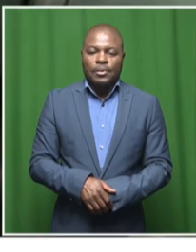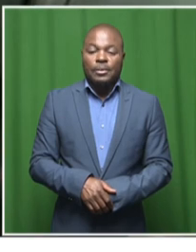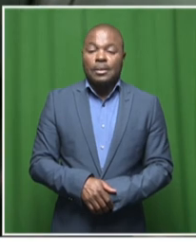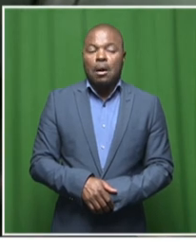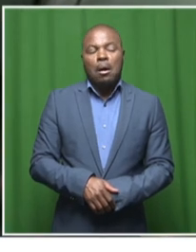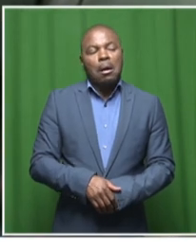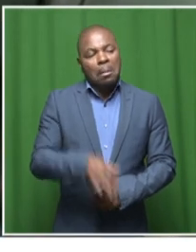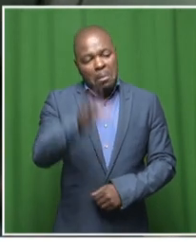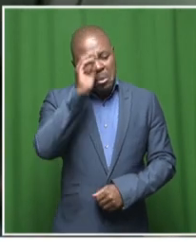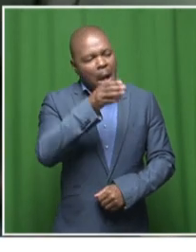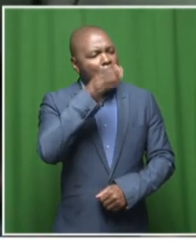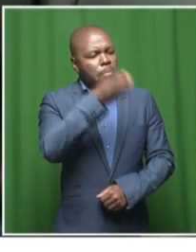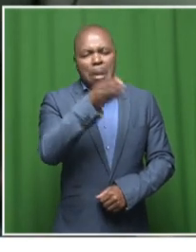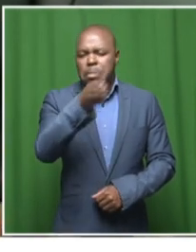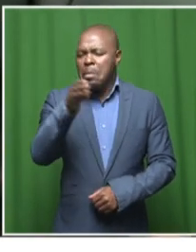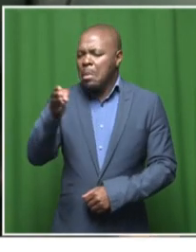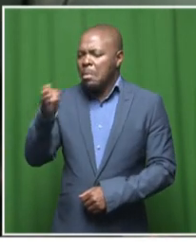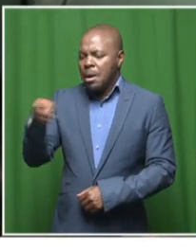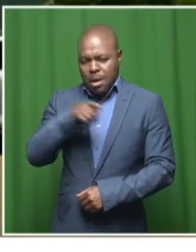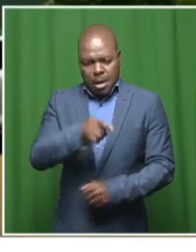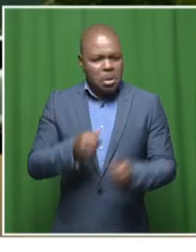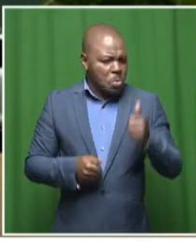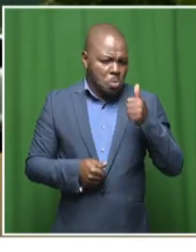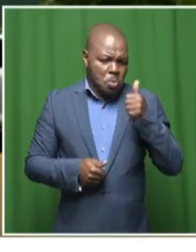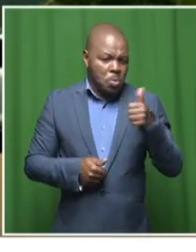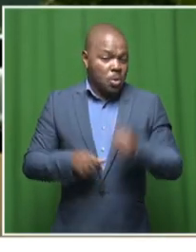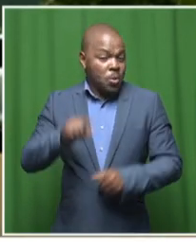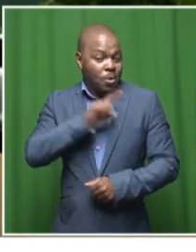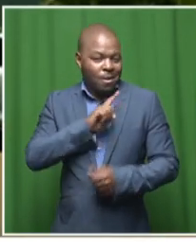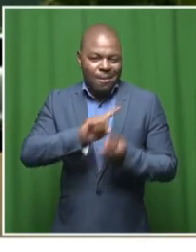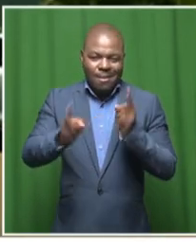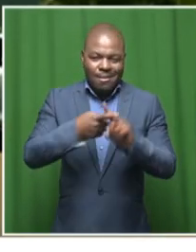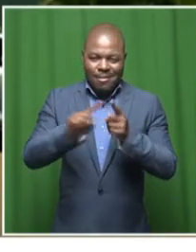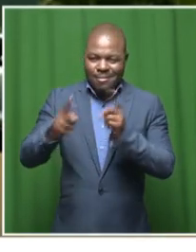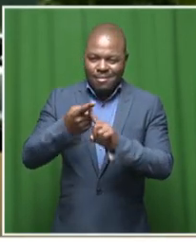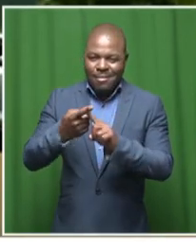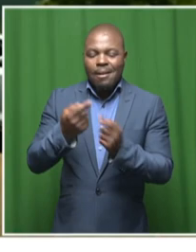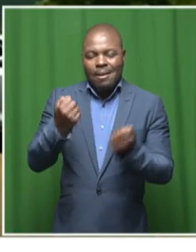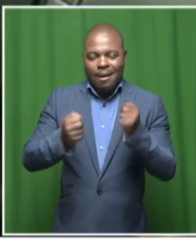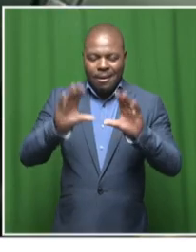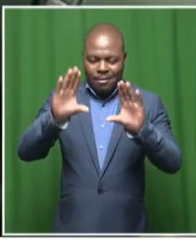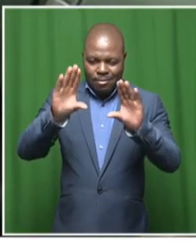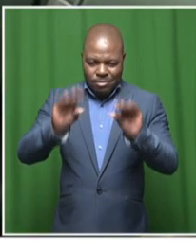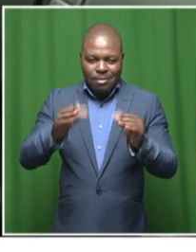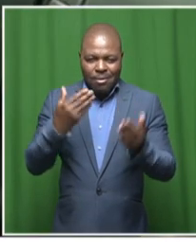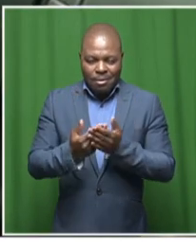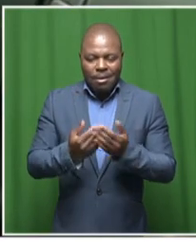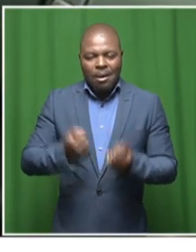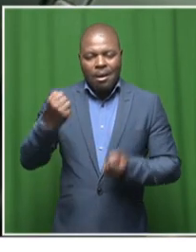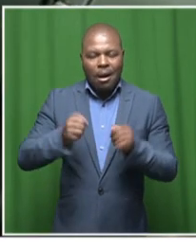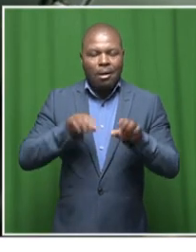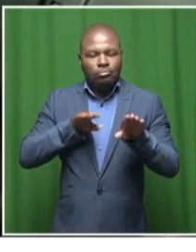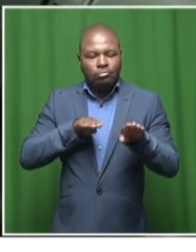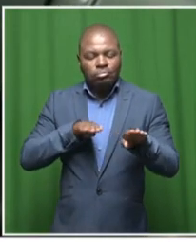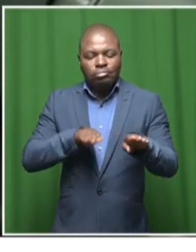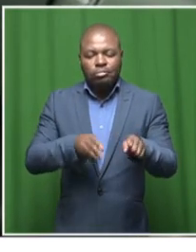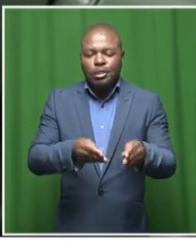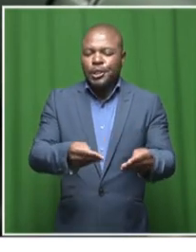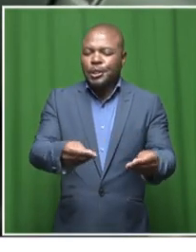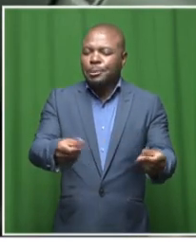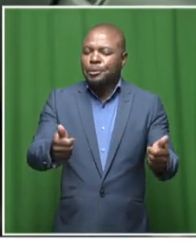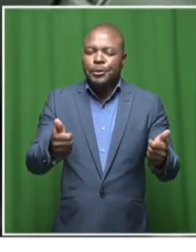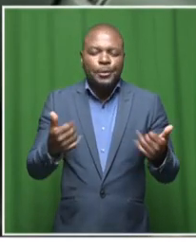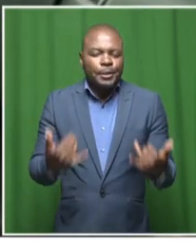They are all over, and that is good because it will reduce accidents. The traffic is moving smoothly right now.